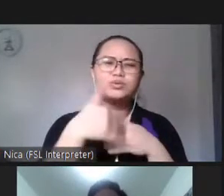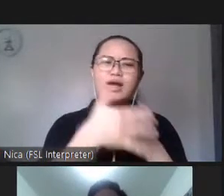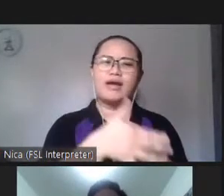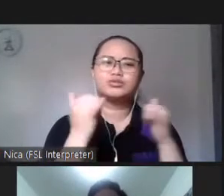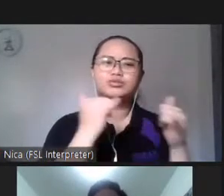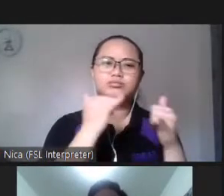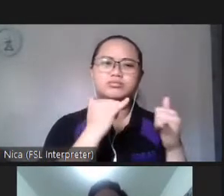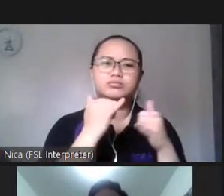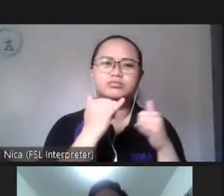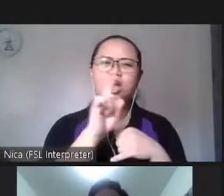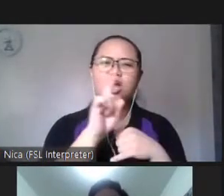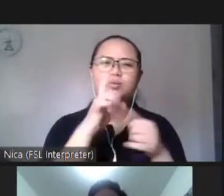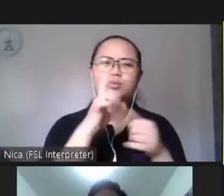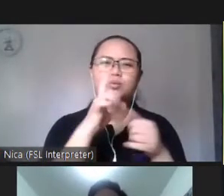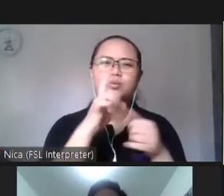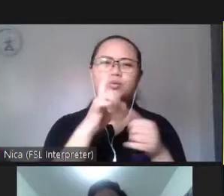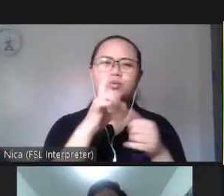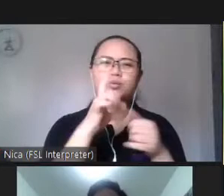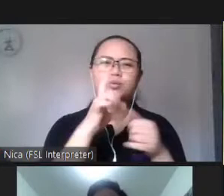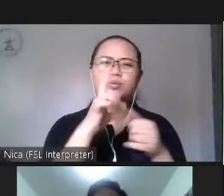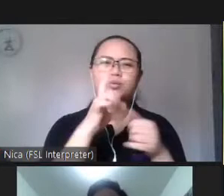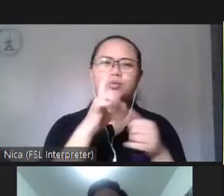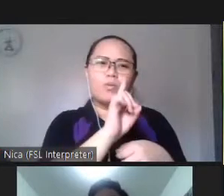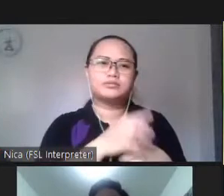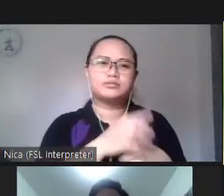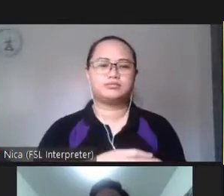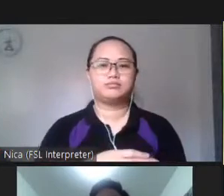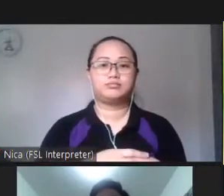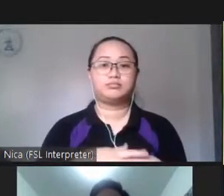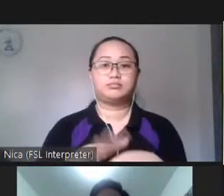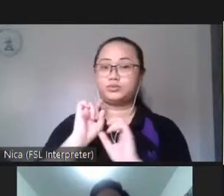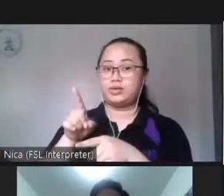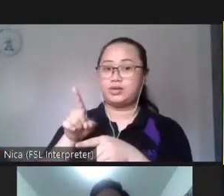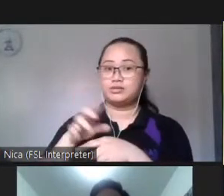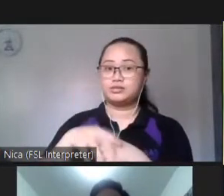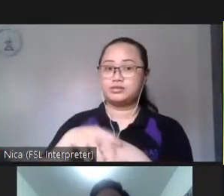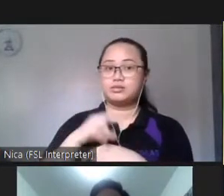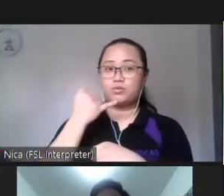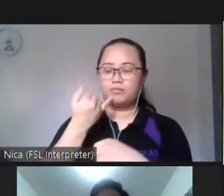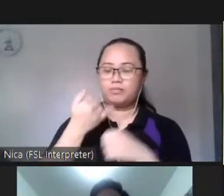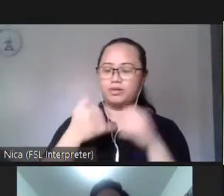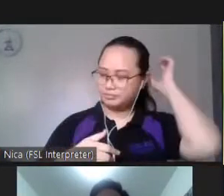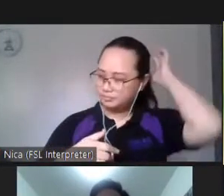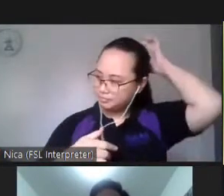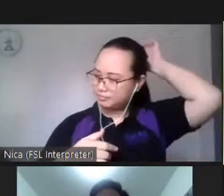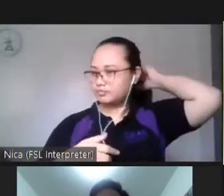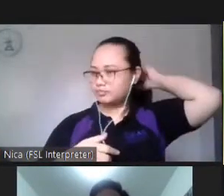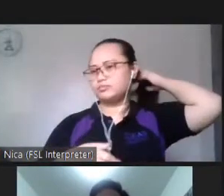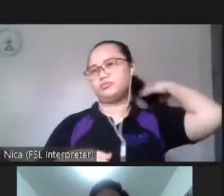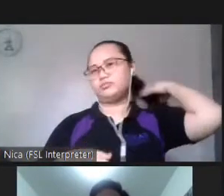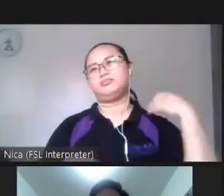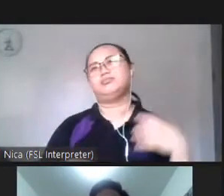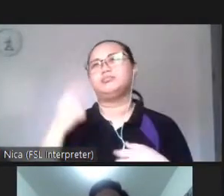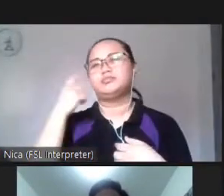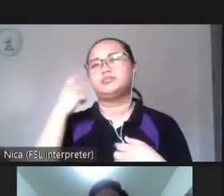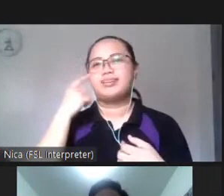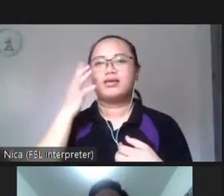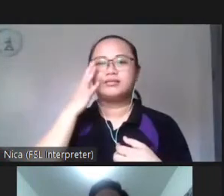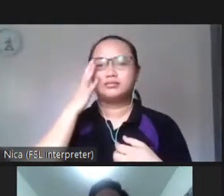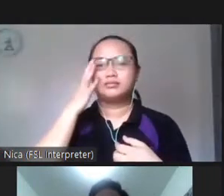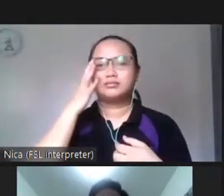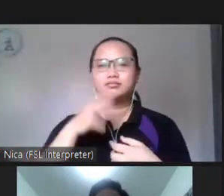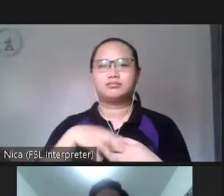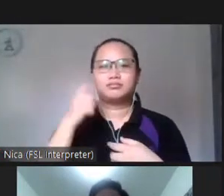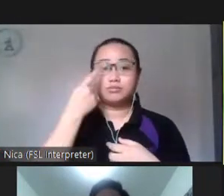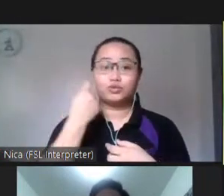Yung as basic as, so may, I think hindi na siya naging part, well, nakita nyo na yung kwento ng mother,